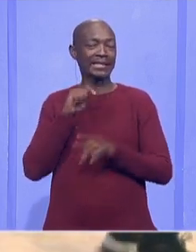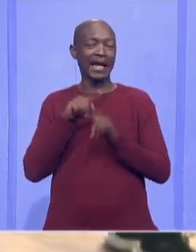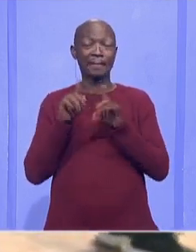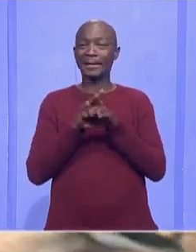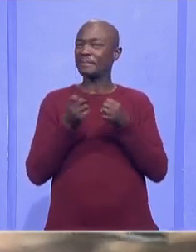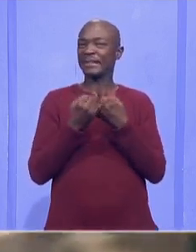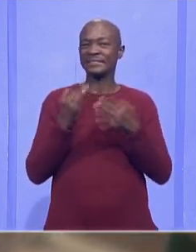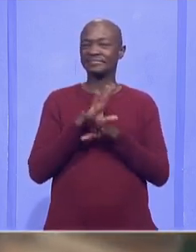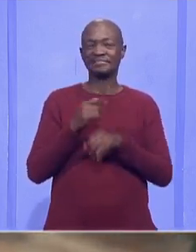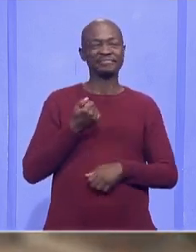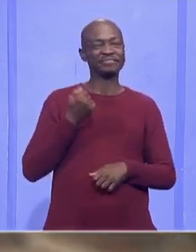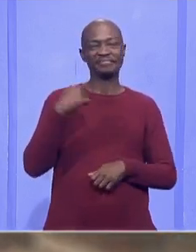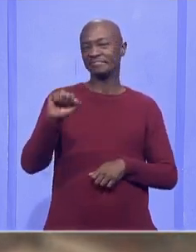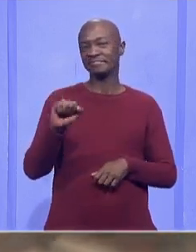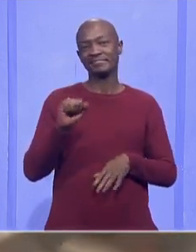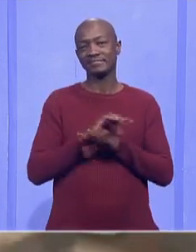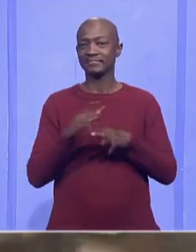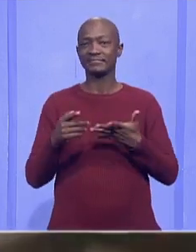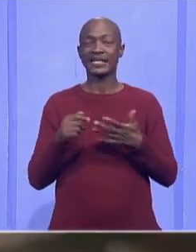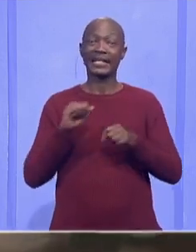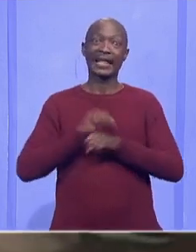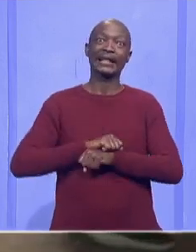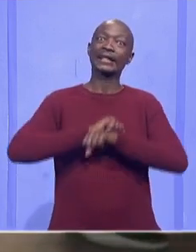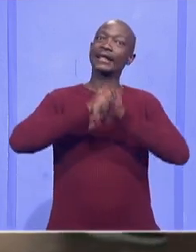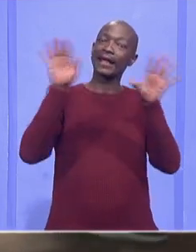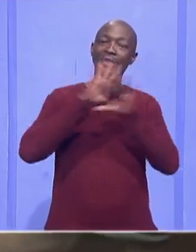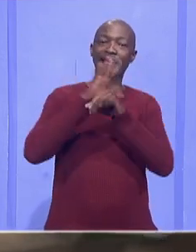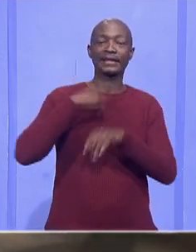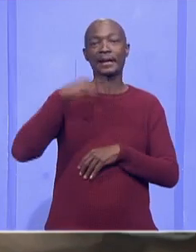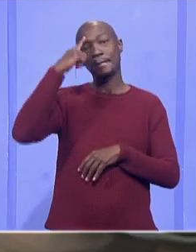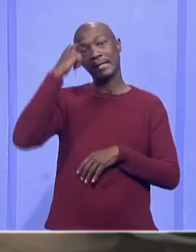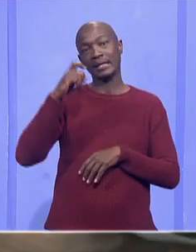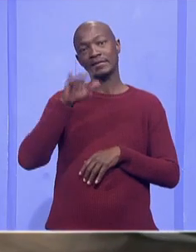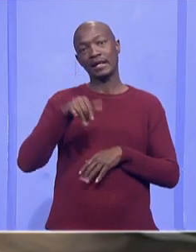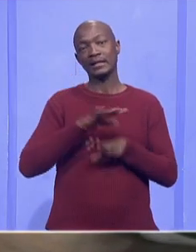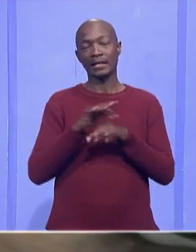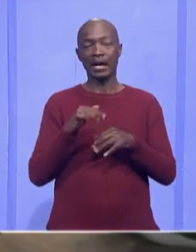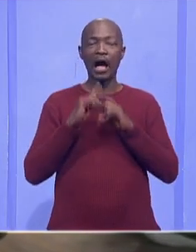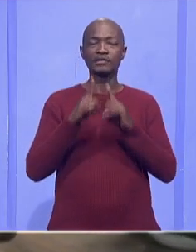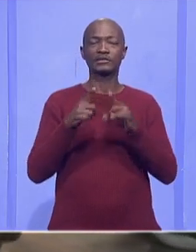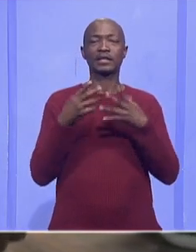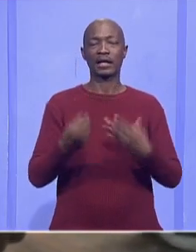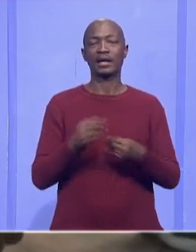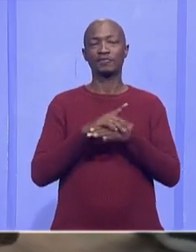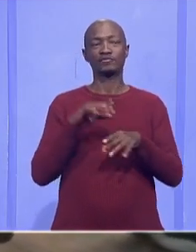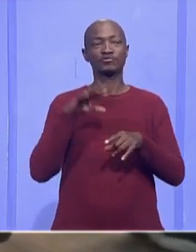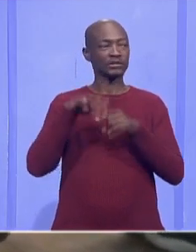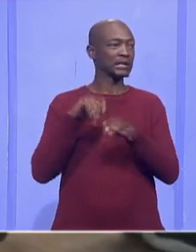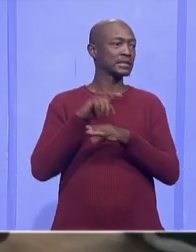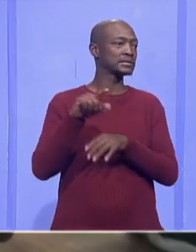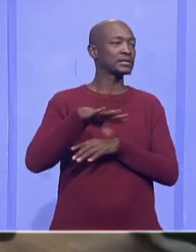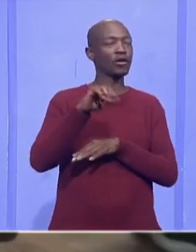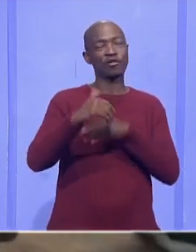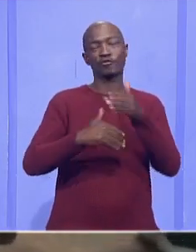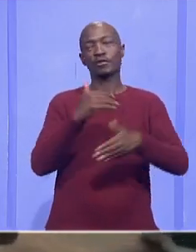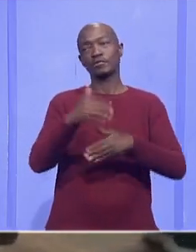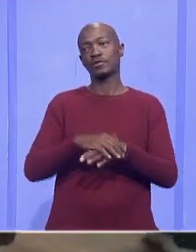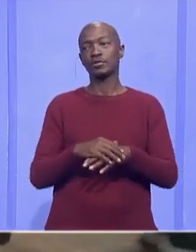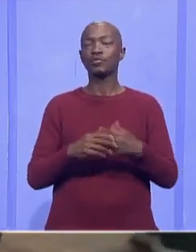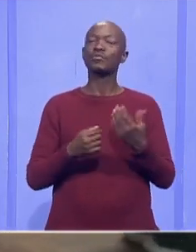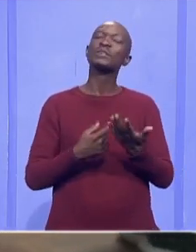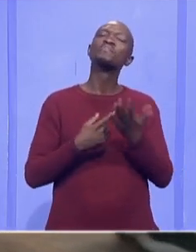made very clear the concept that they believe they have the answer to take South Africa forward. So we'll just keep bringing you some of that